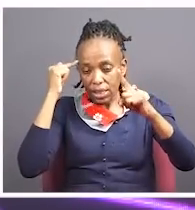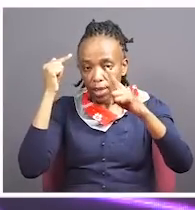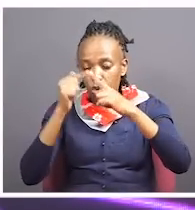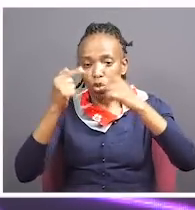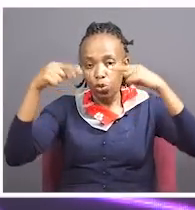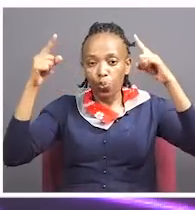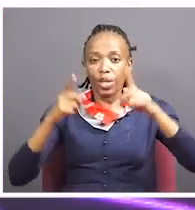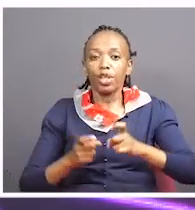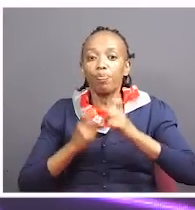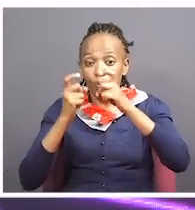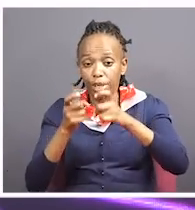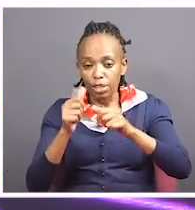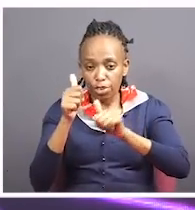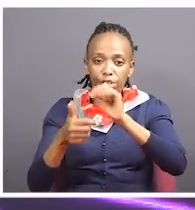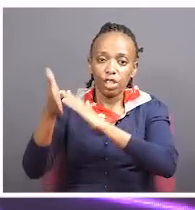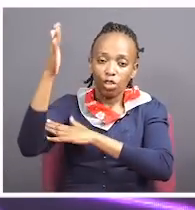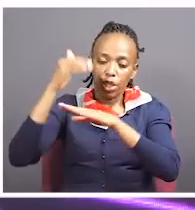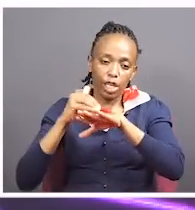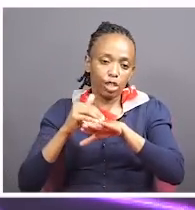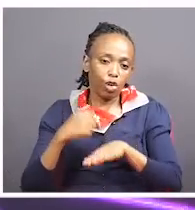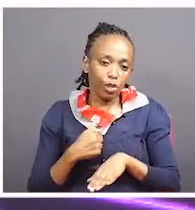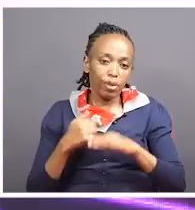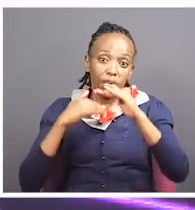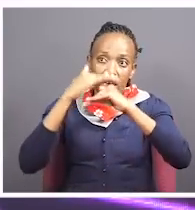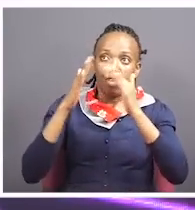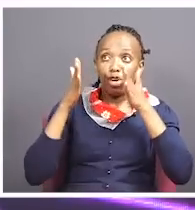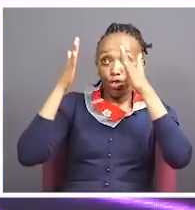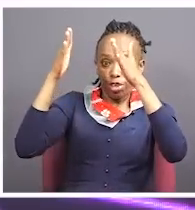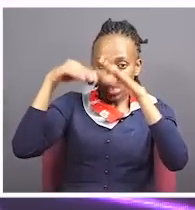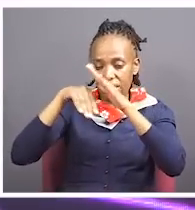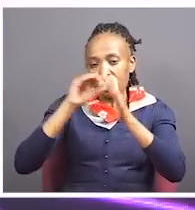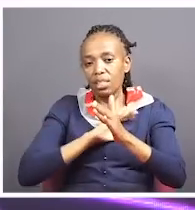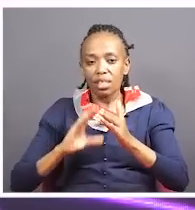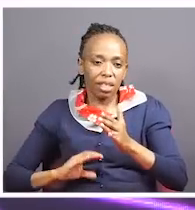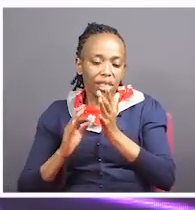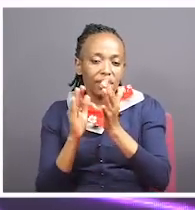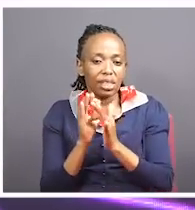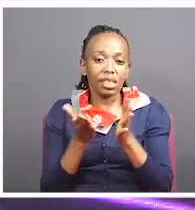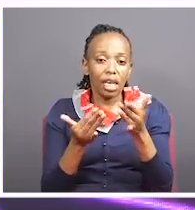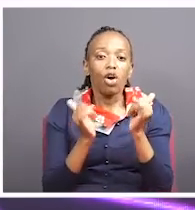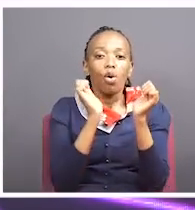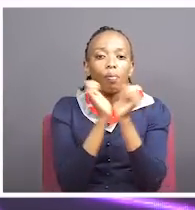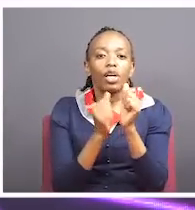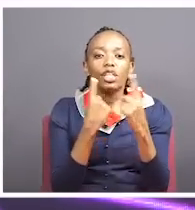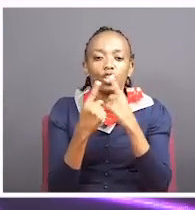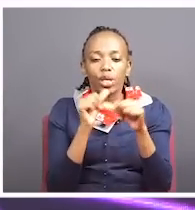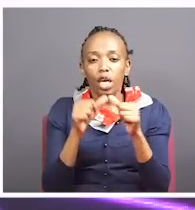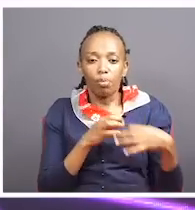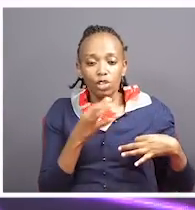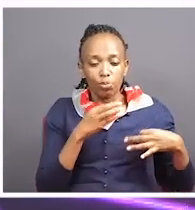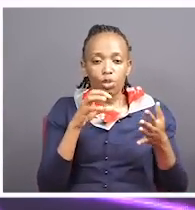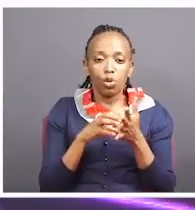the goal to win the prize for which God has called me heavenward in Christ Jesus. Now, Paul is talking